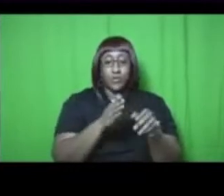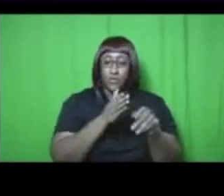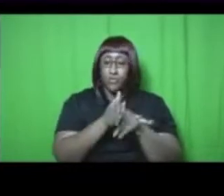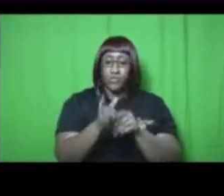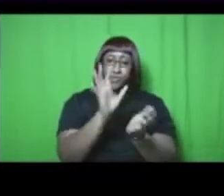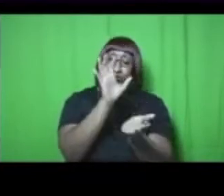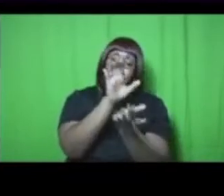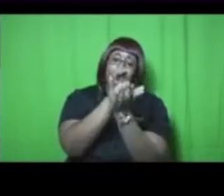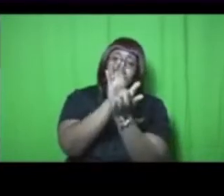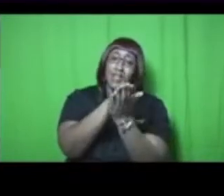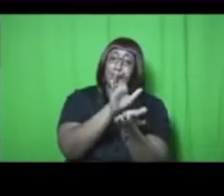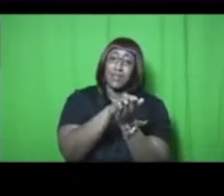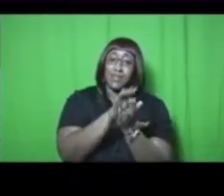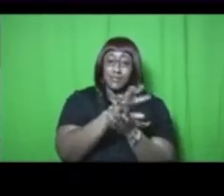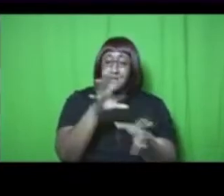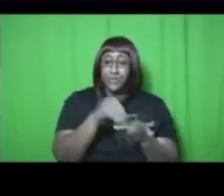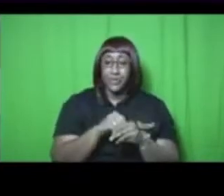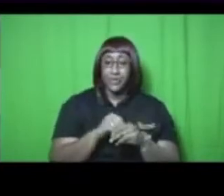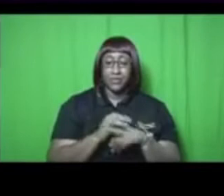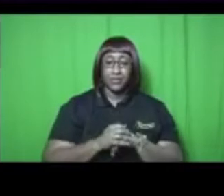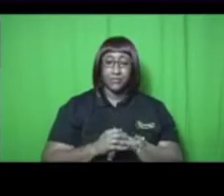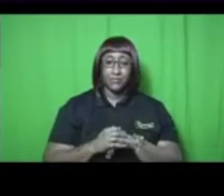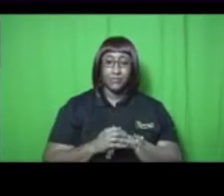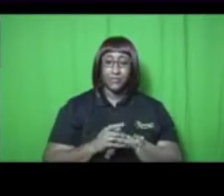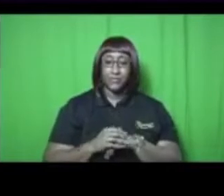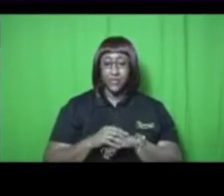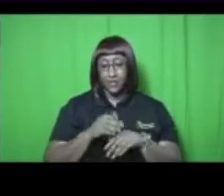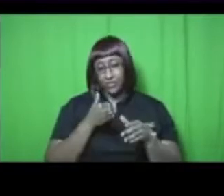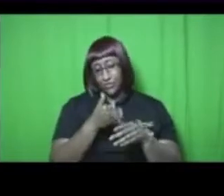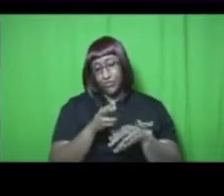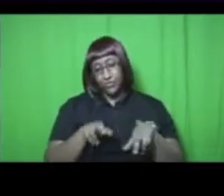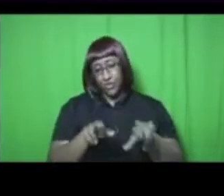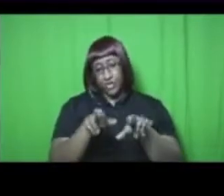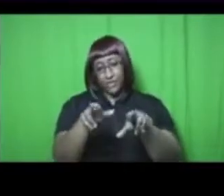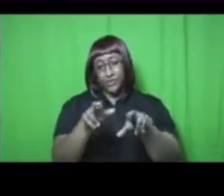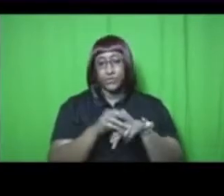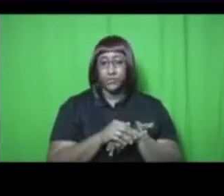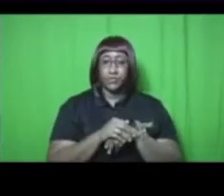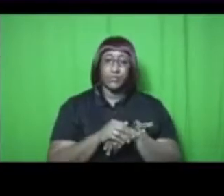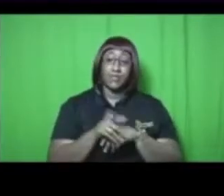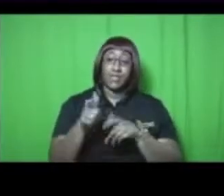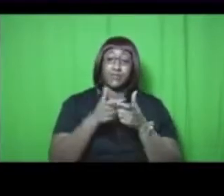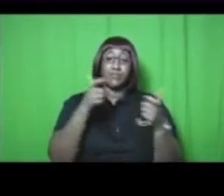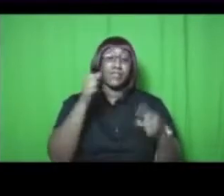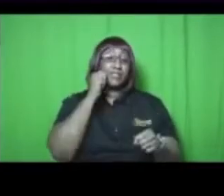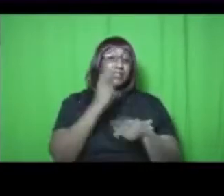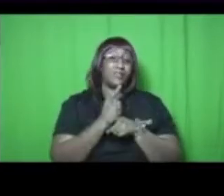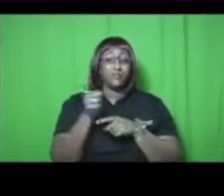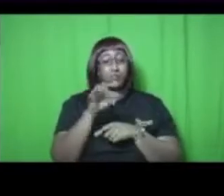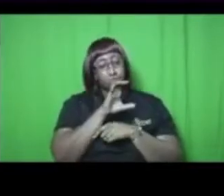alligators. All them alligators floating down the Nile. And Moses' big sister Miriam was